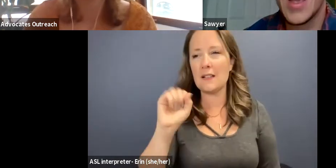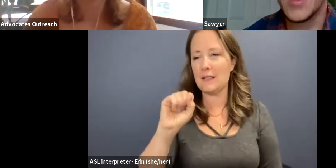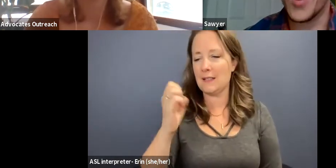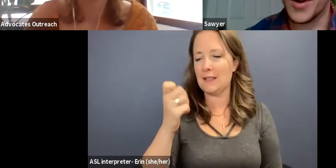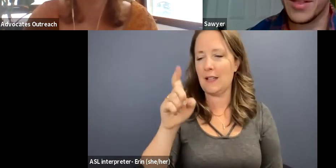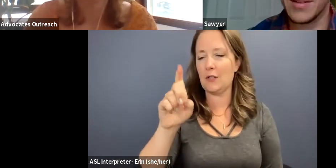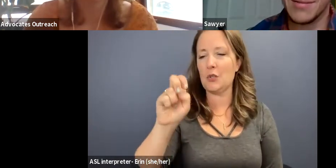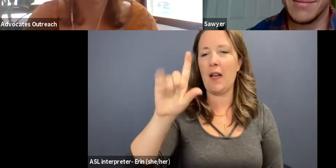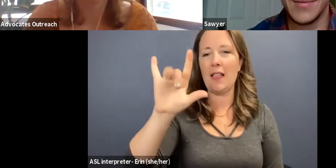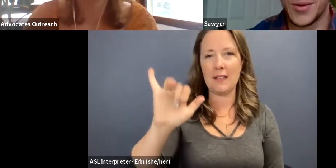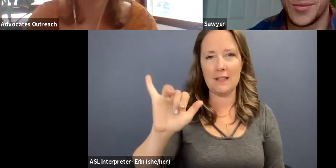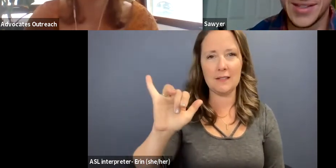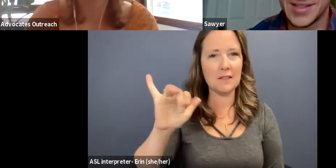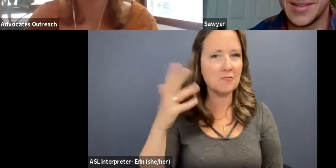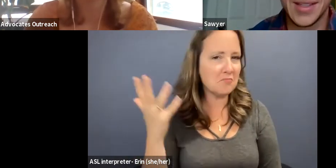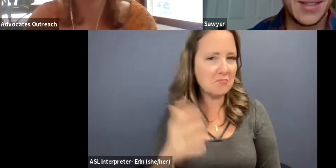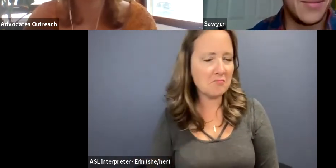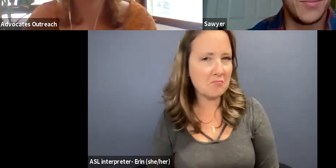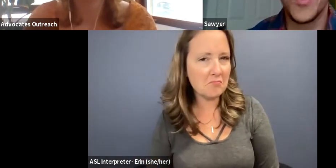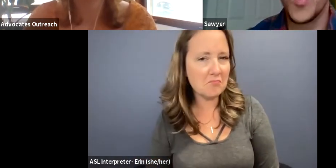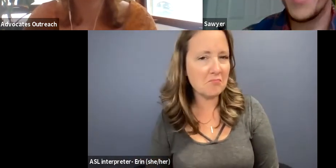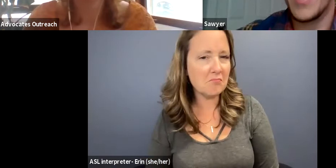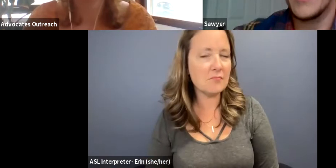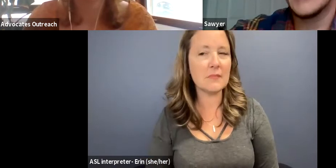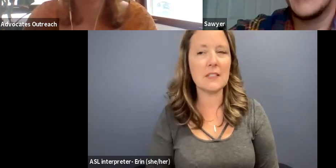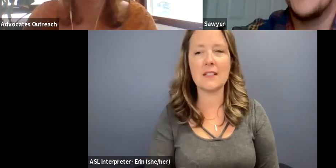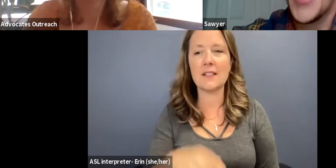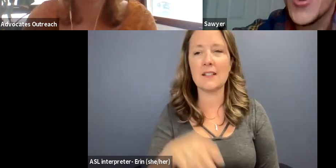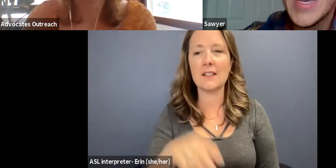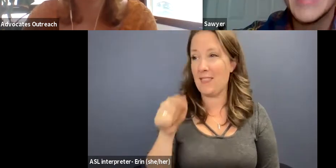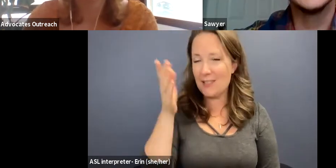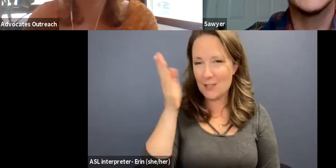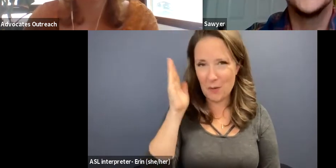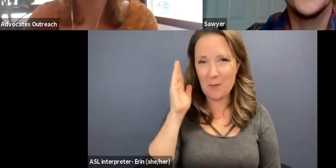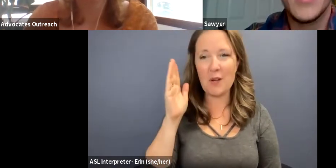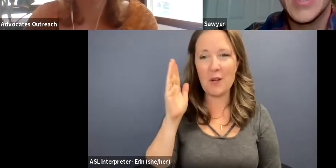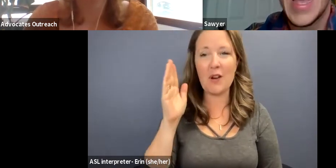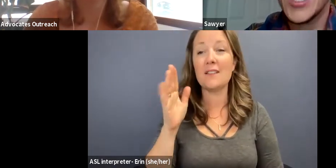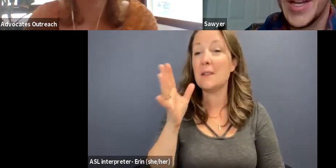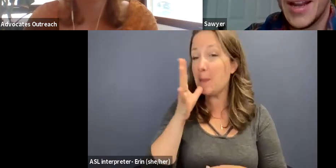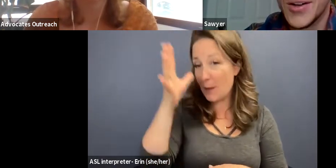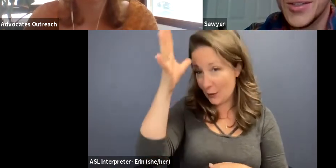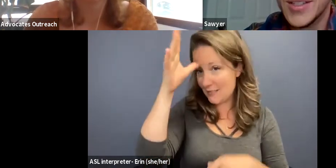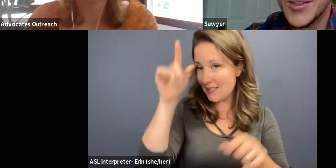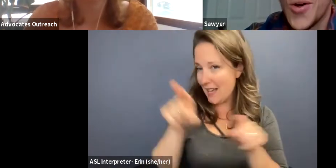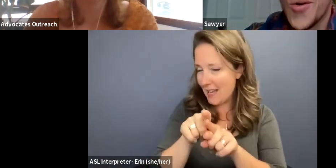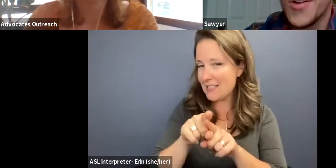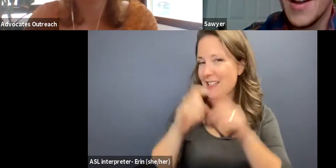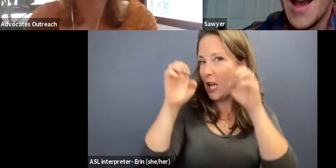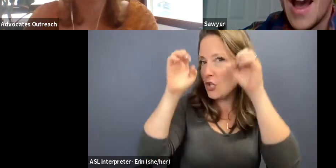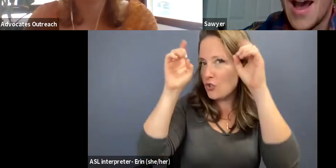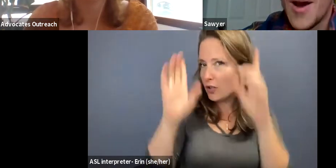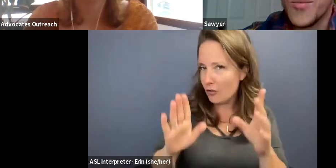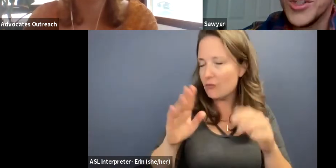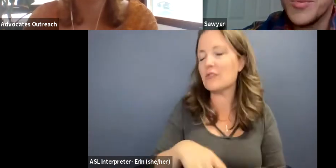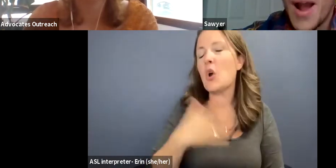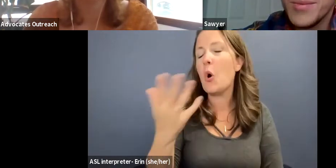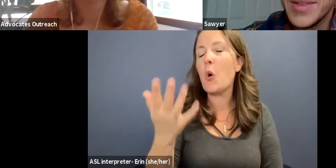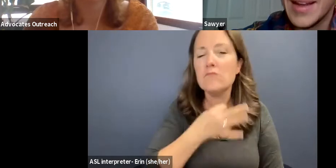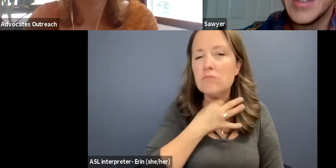you can be proactive, you're more likely to feel like ready and less, you